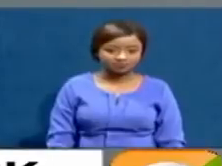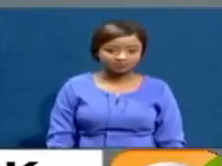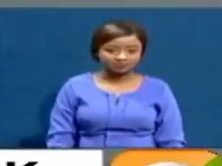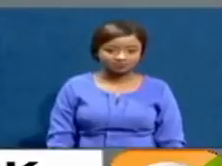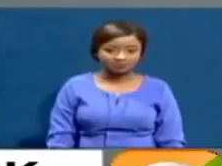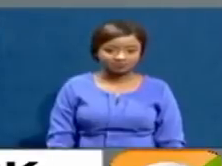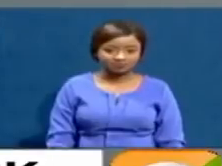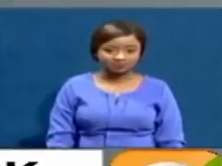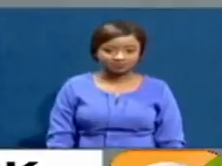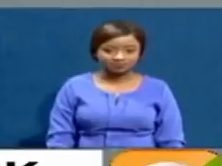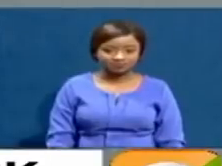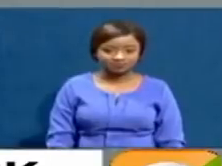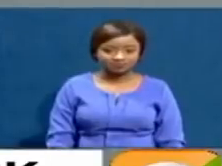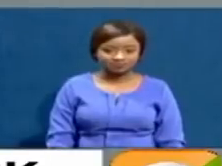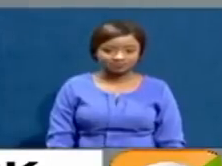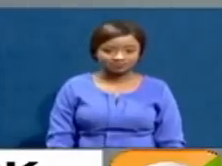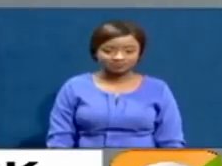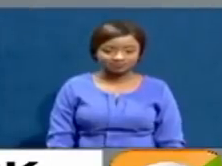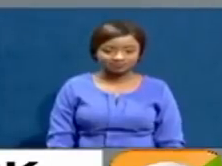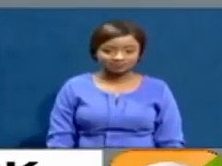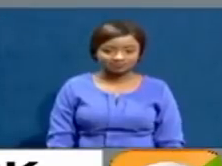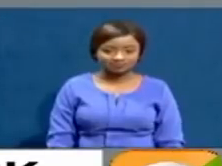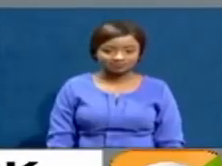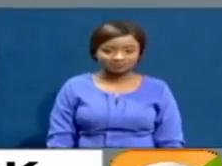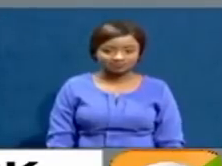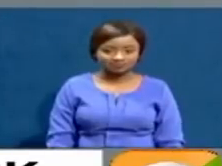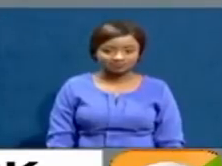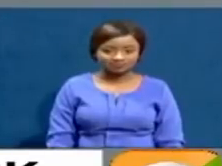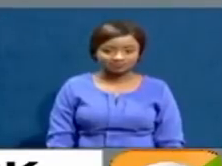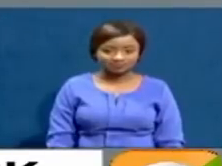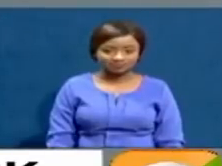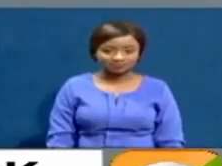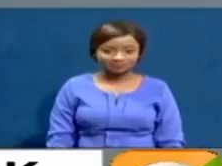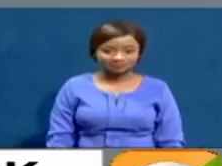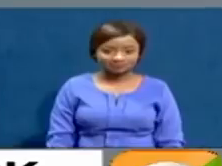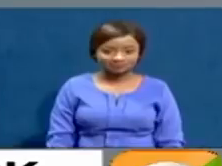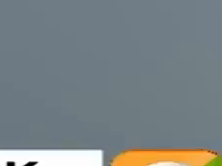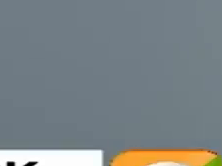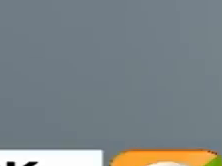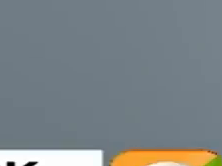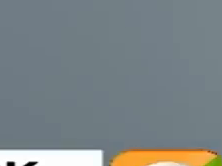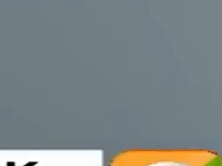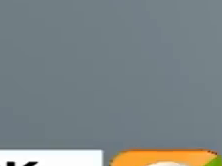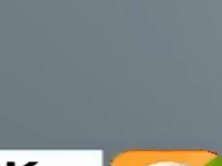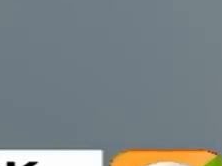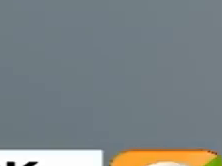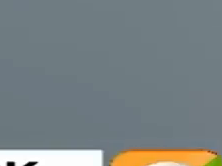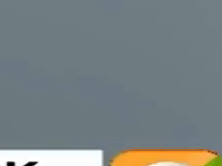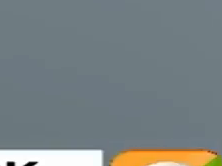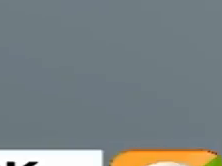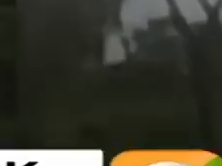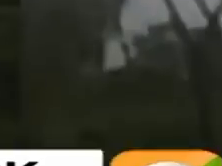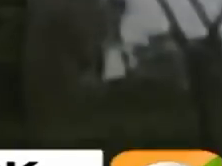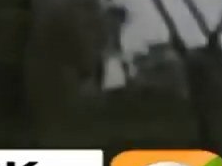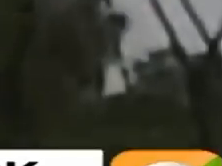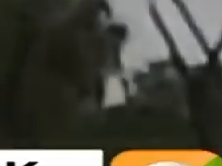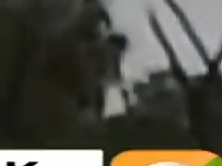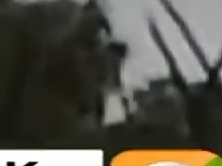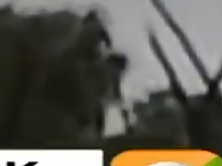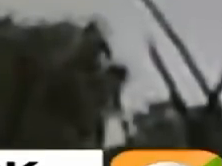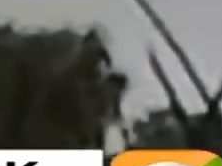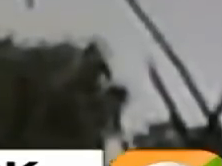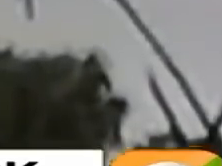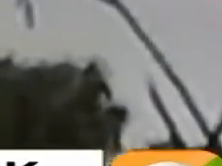of a daring attempt by the Al-Shabaab militia to attack and overrun the Simba camp next to the airstrip. Heavy